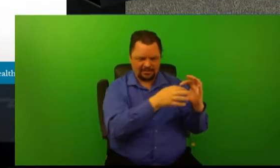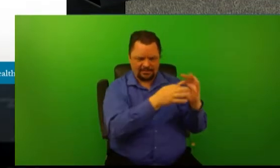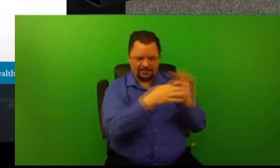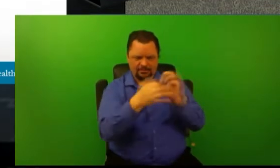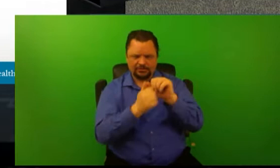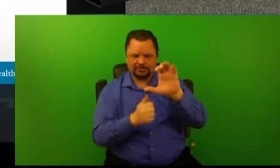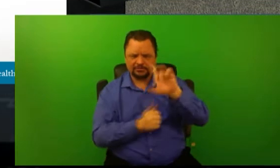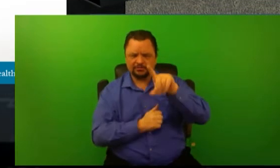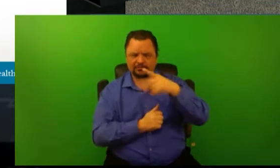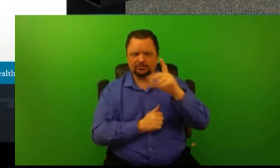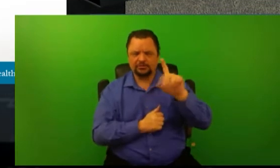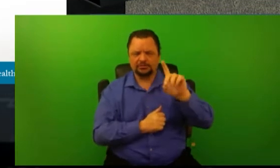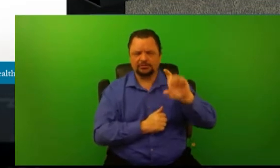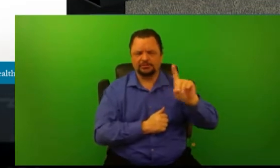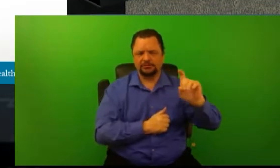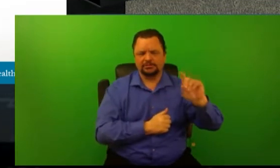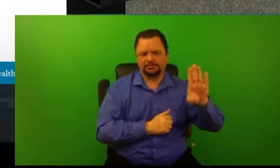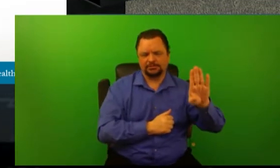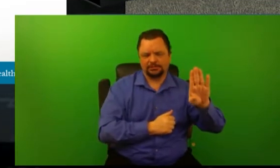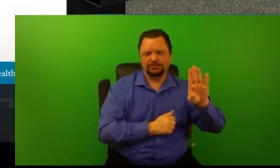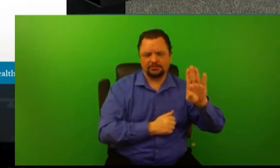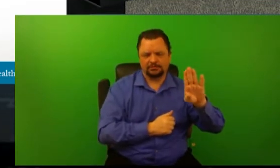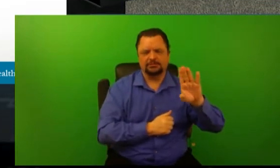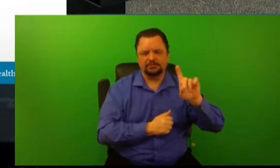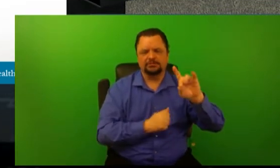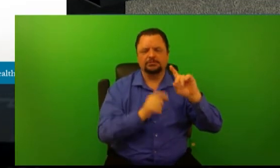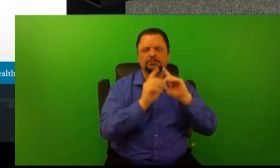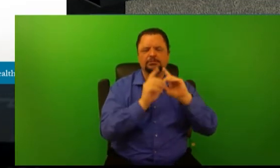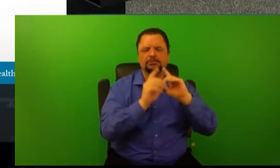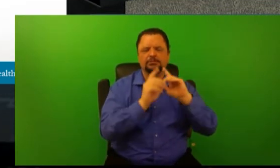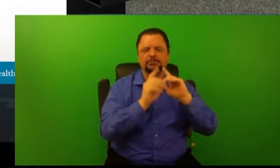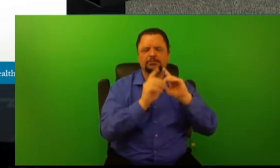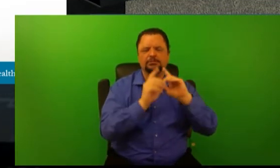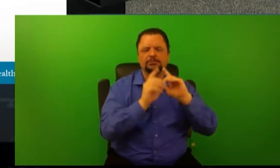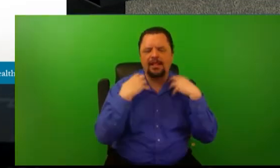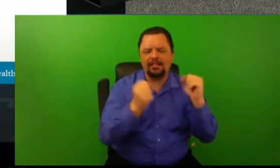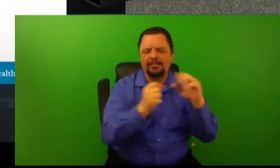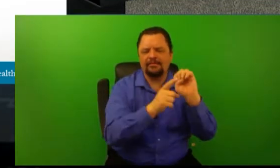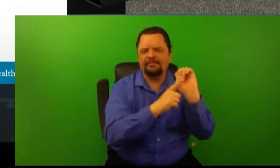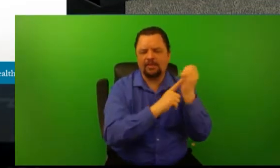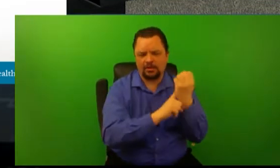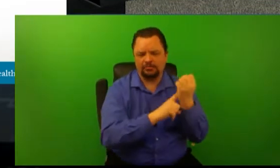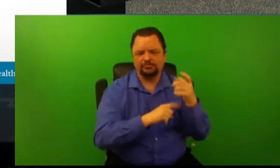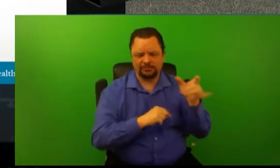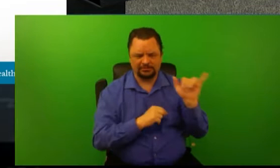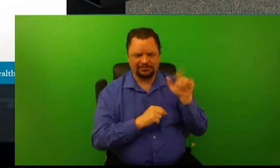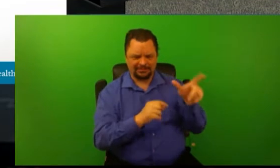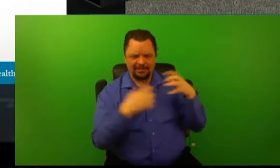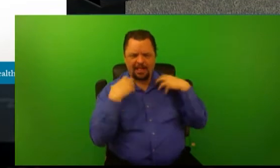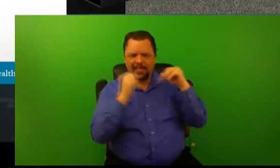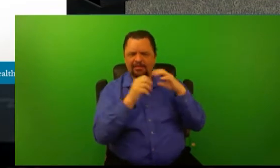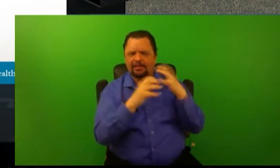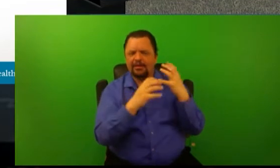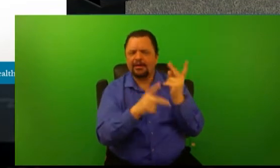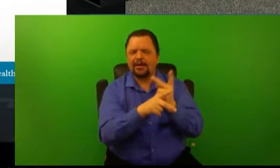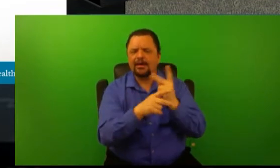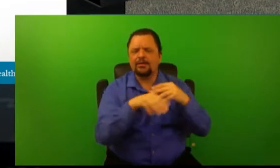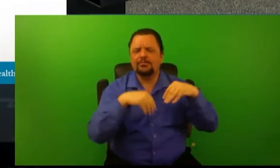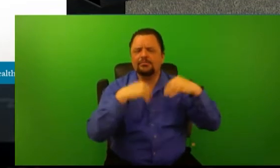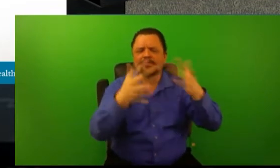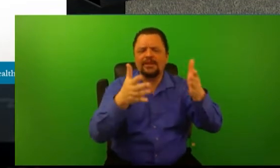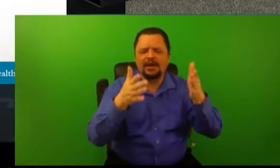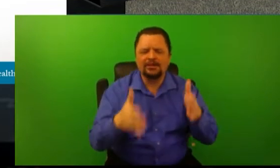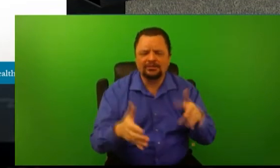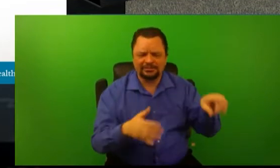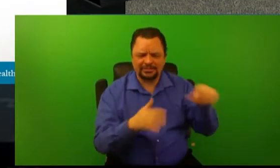CDPHE, as well as the infrastructure brought forward by our community healthcare providers to administer more